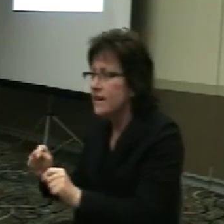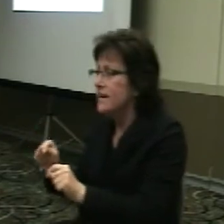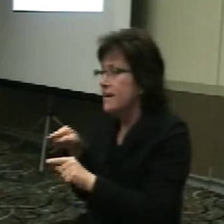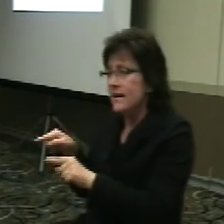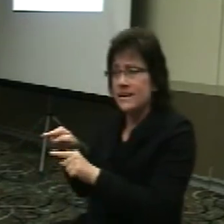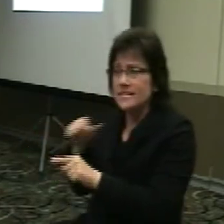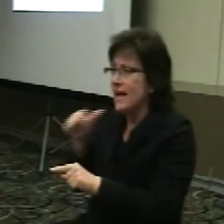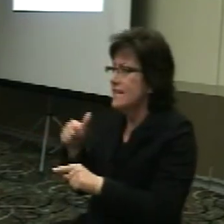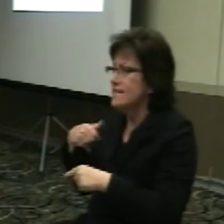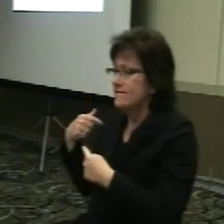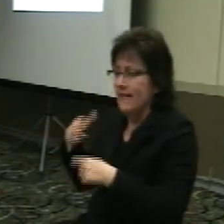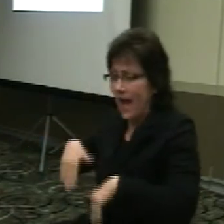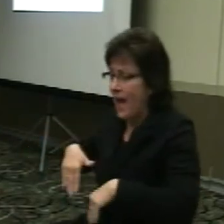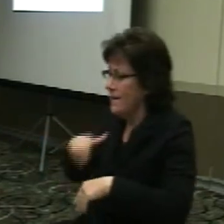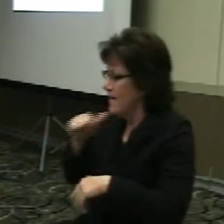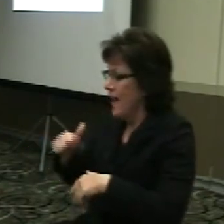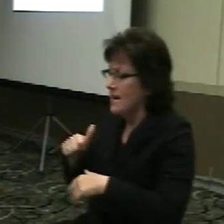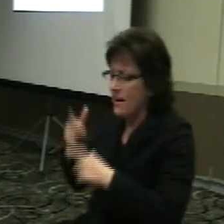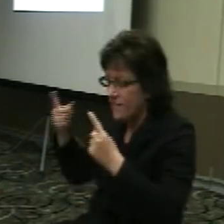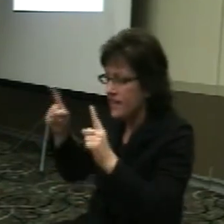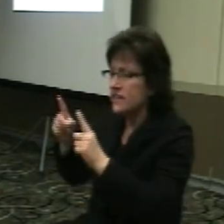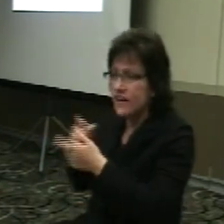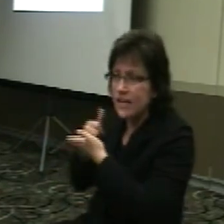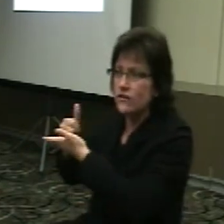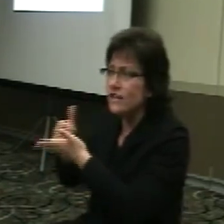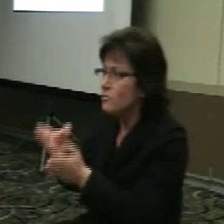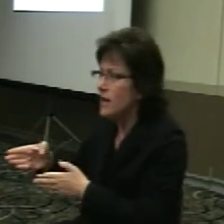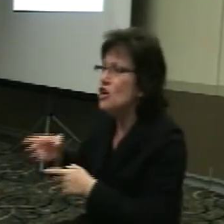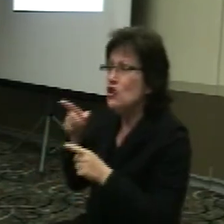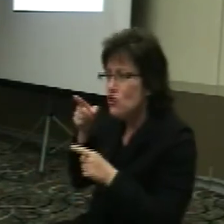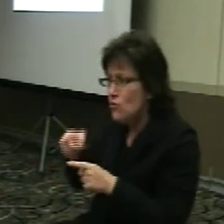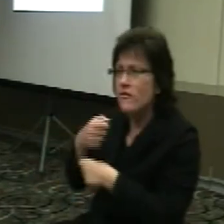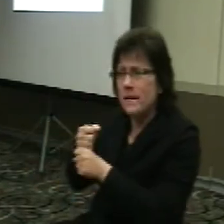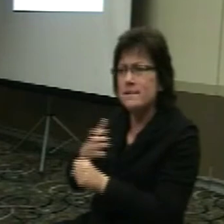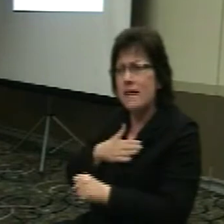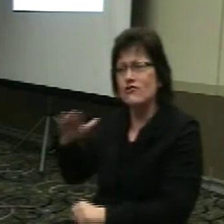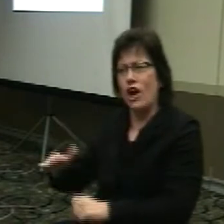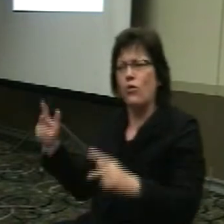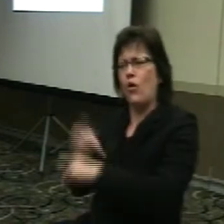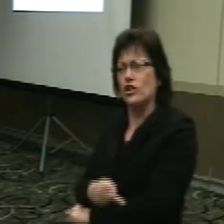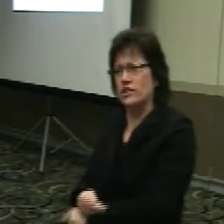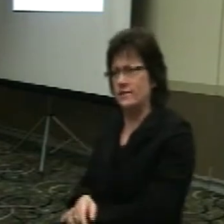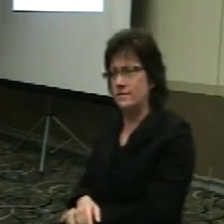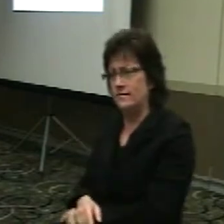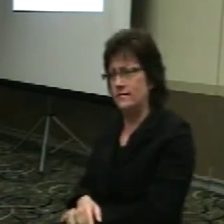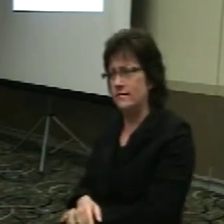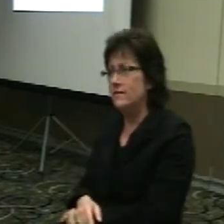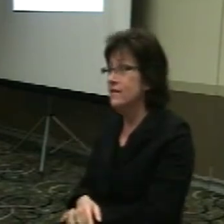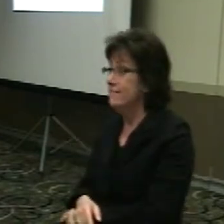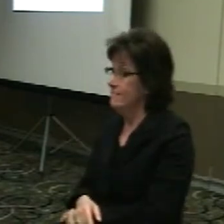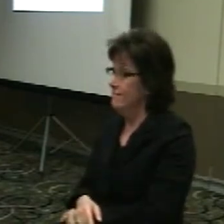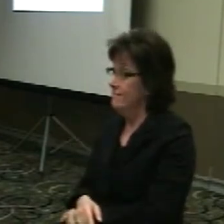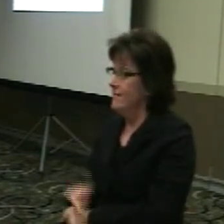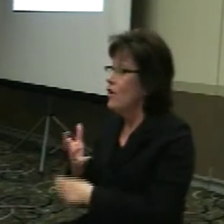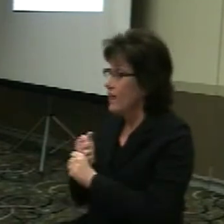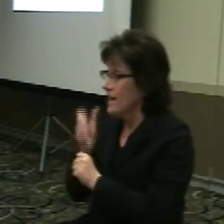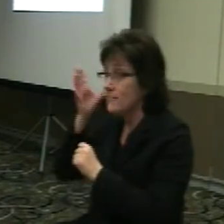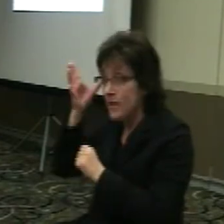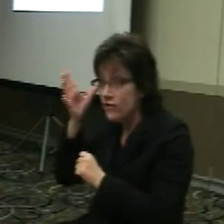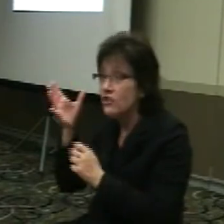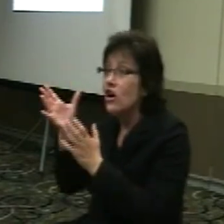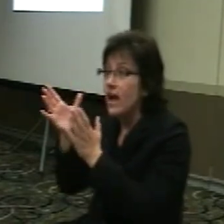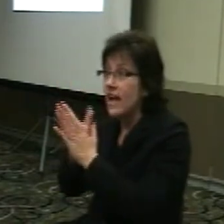this not been an effective intervention plan, you've actually made my child worse. And we are getting parents who are asking